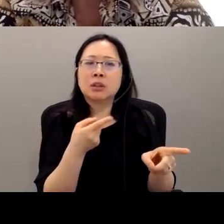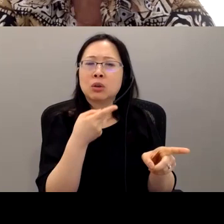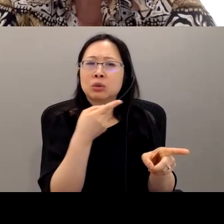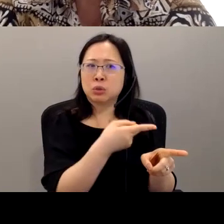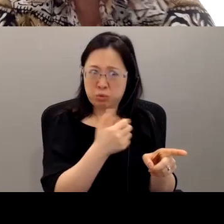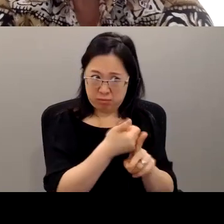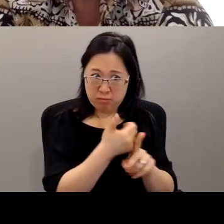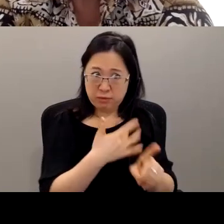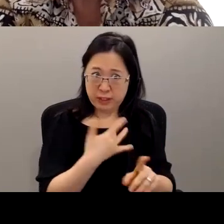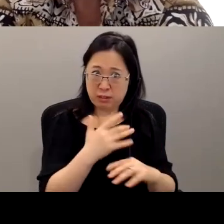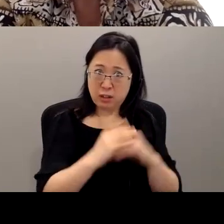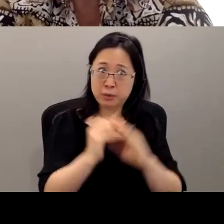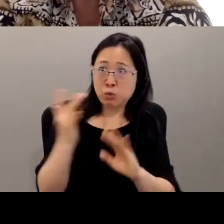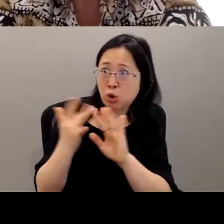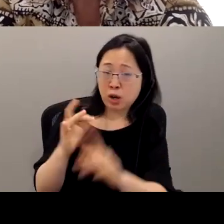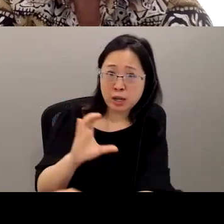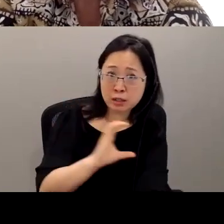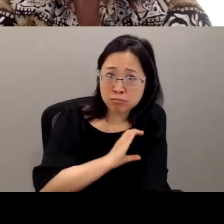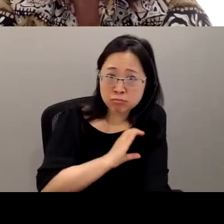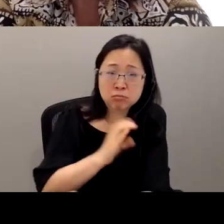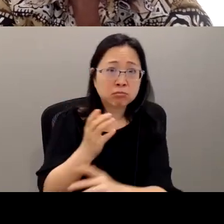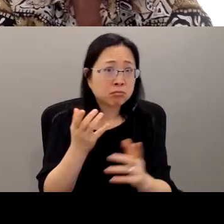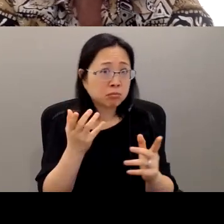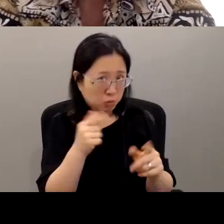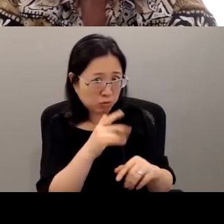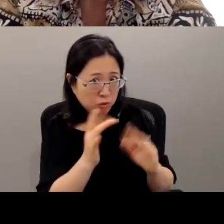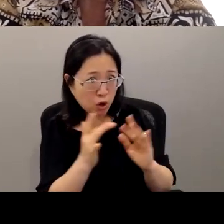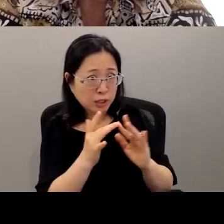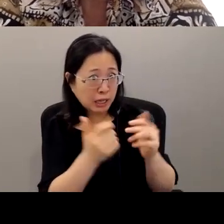or contacting the senior support